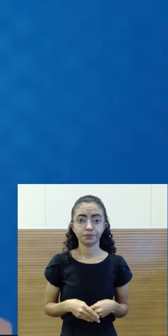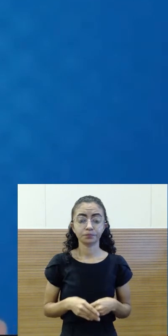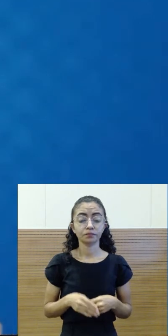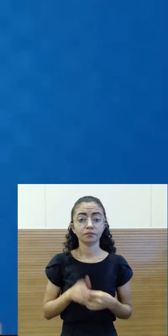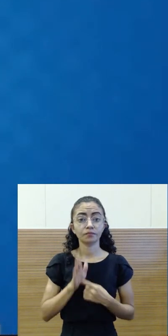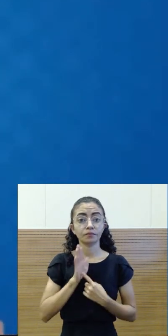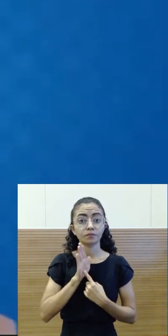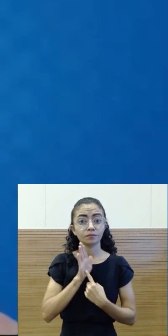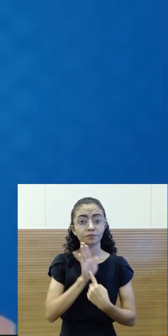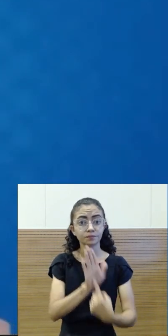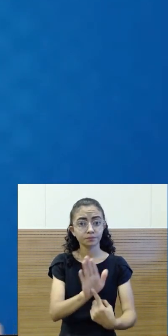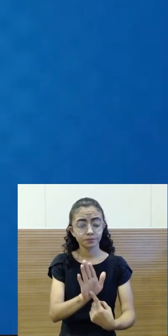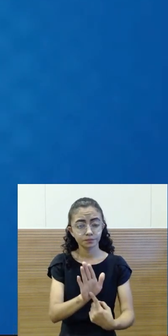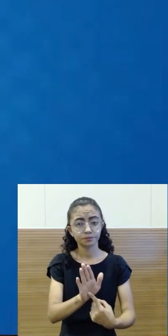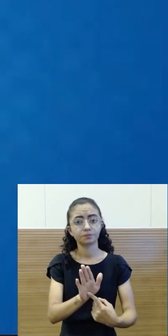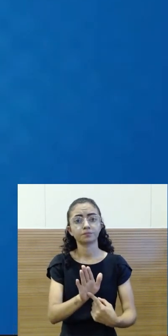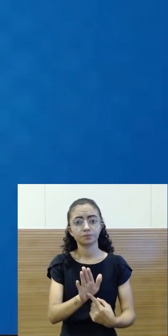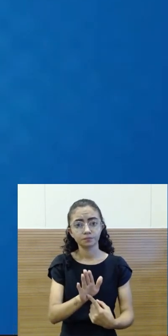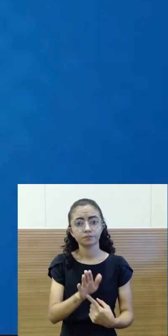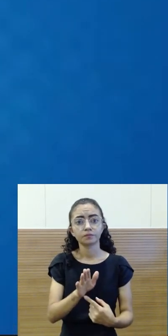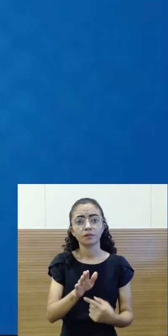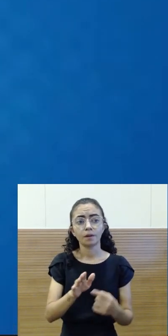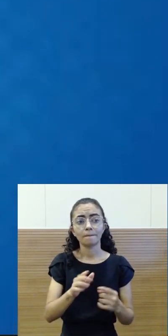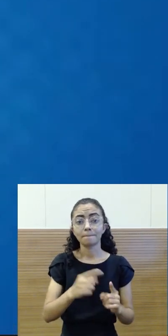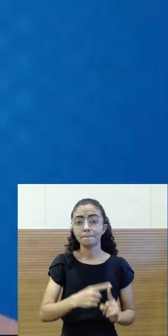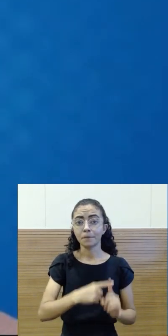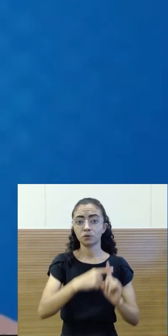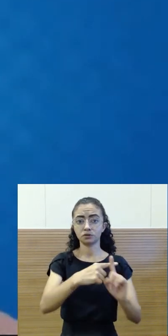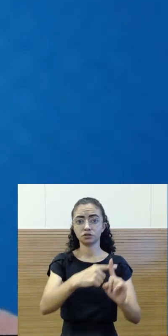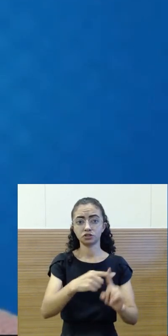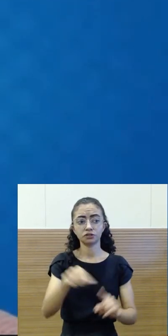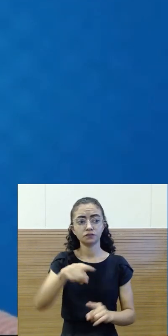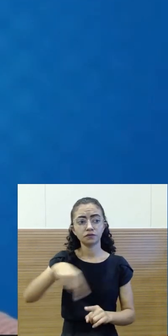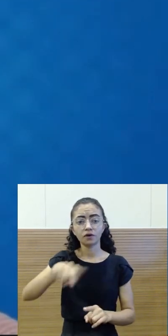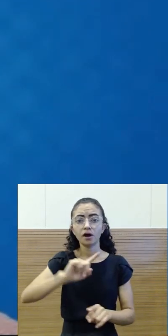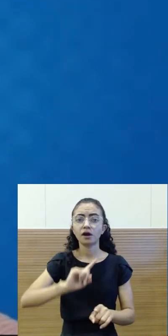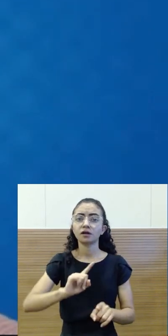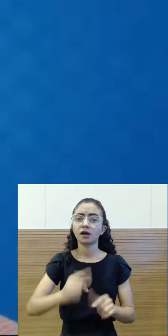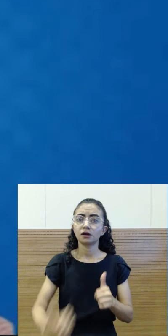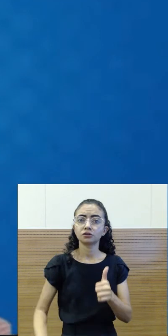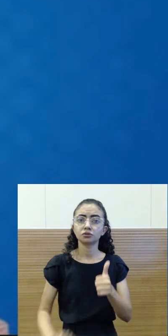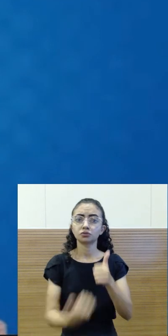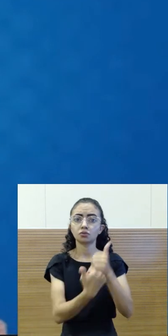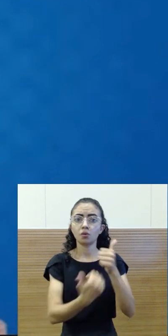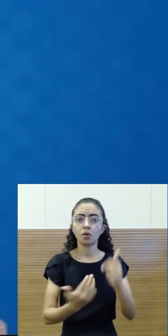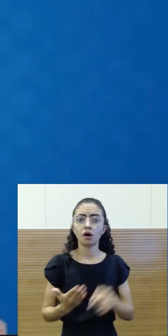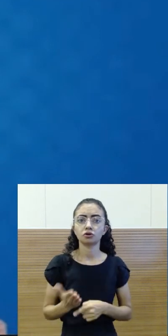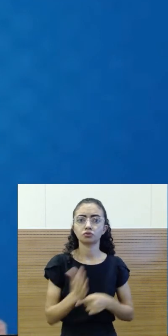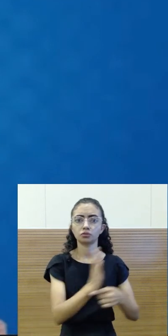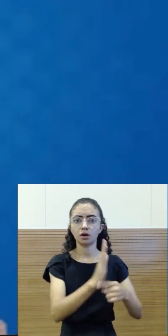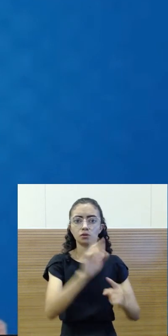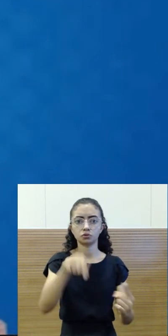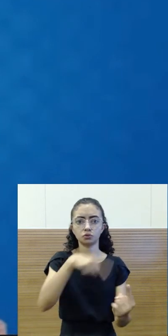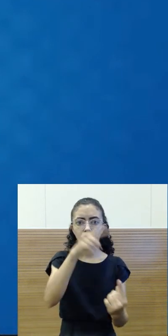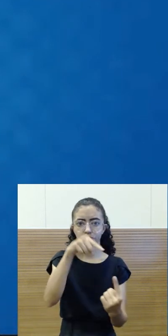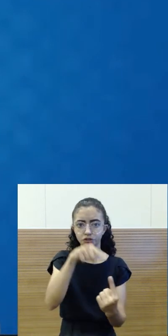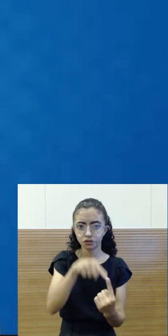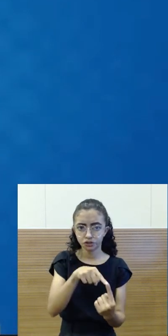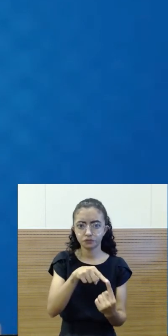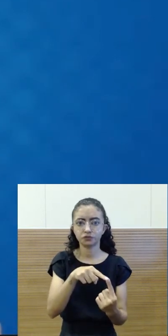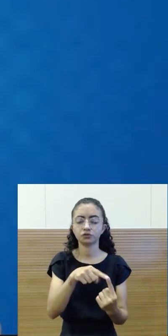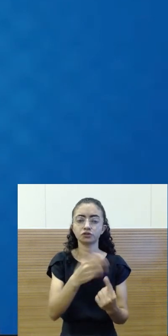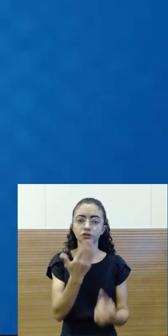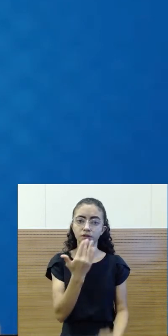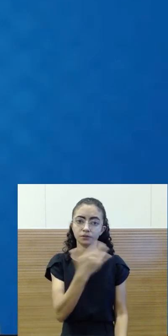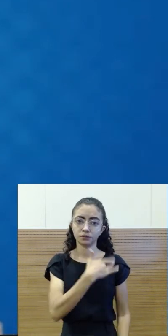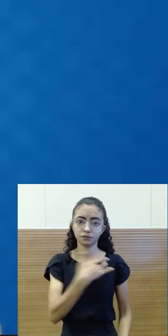will in a positive way contribute to the objectives of the Healthy Diet Coalition, which is to